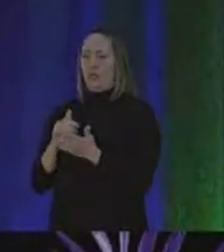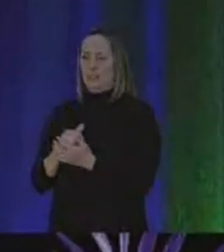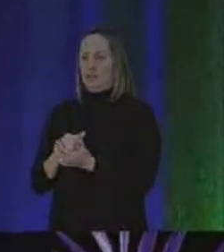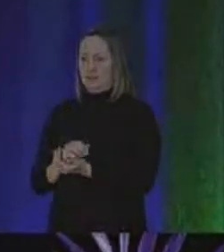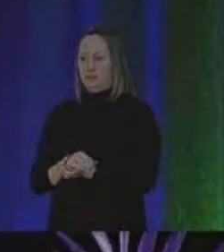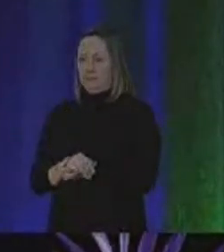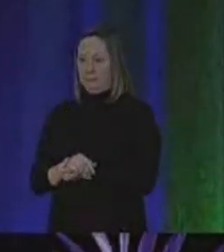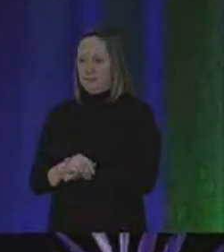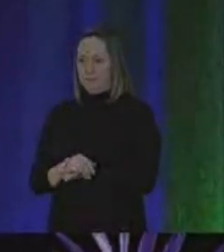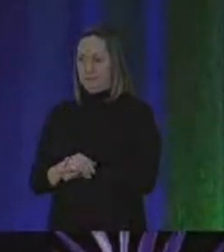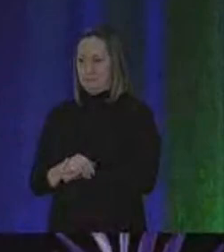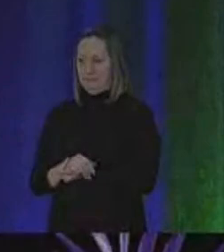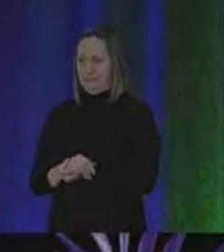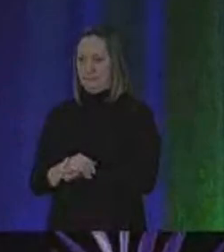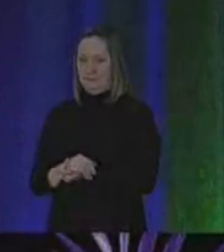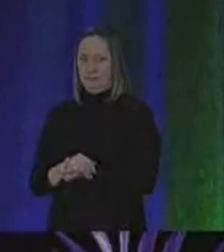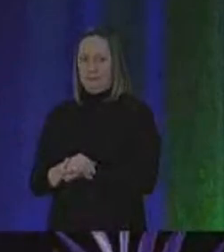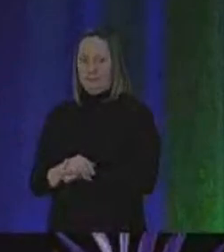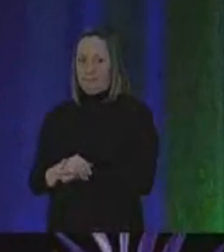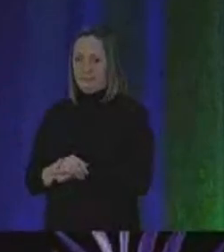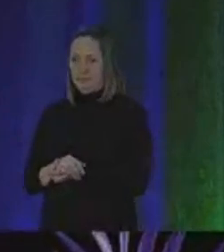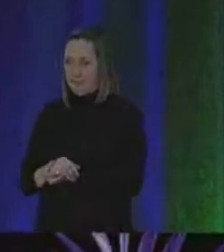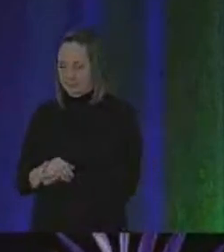say empty Liendo